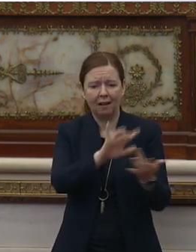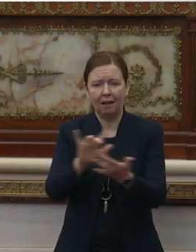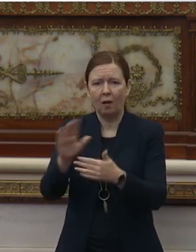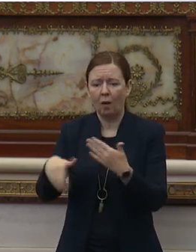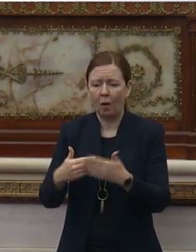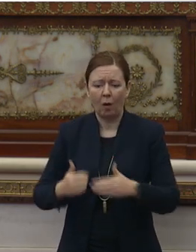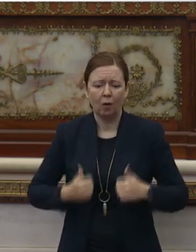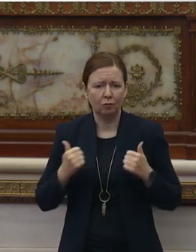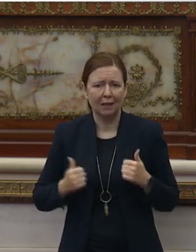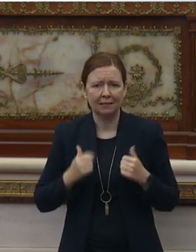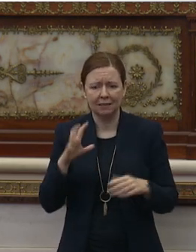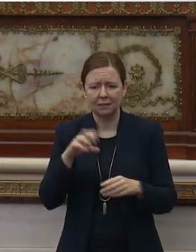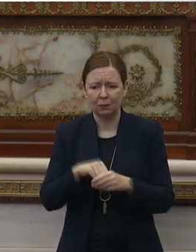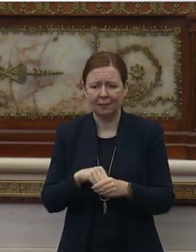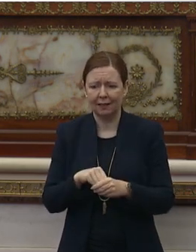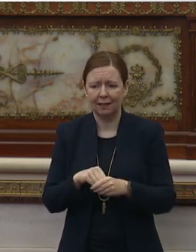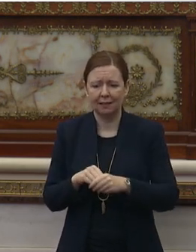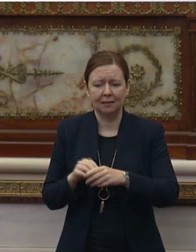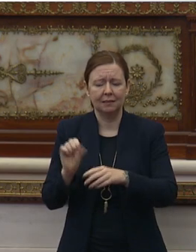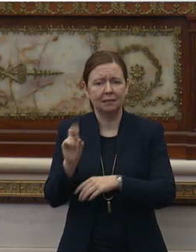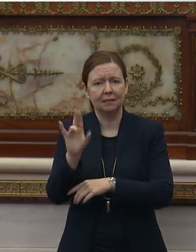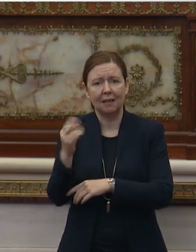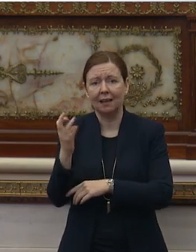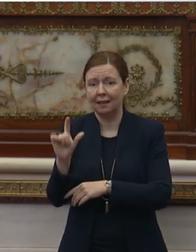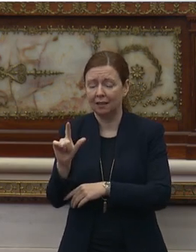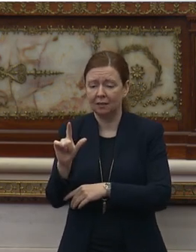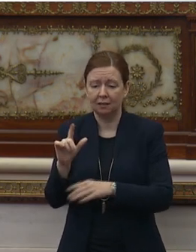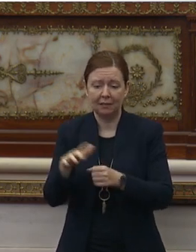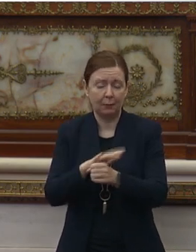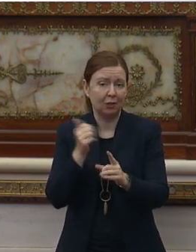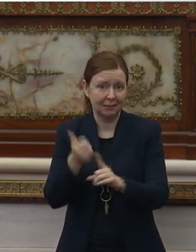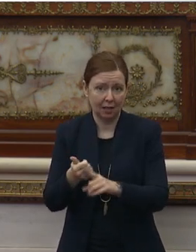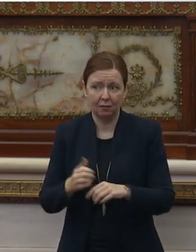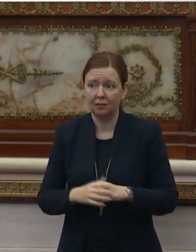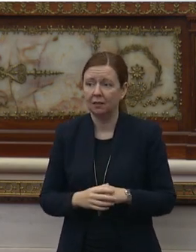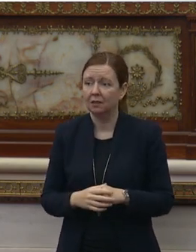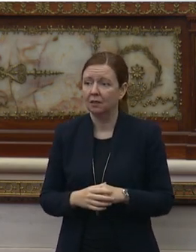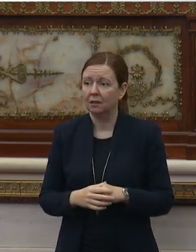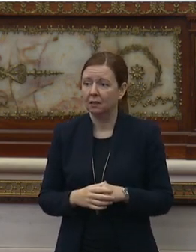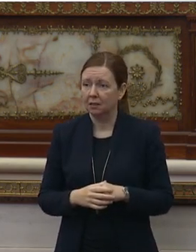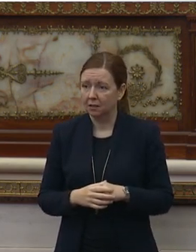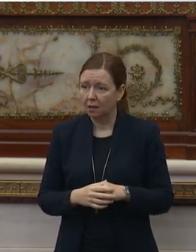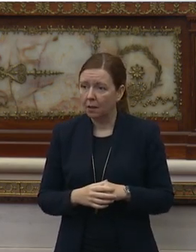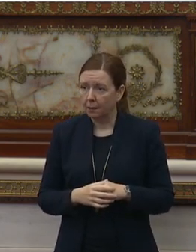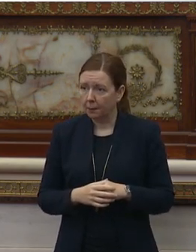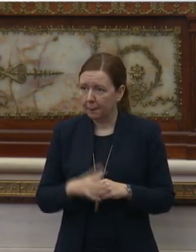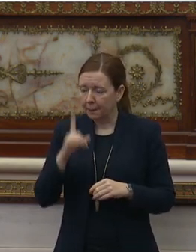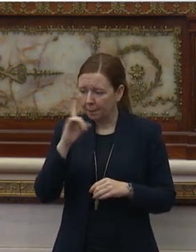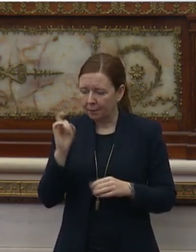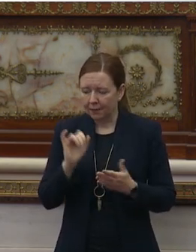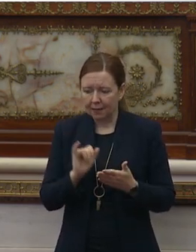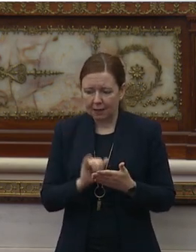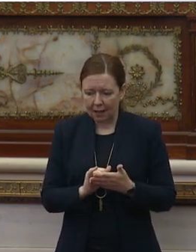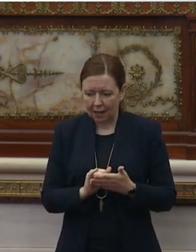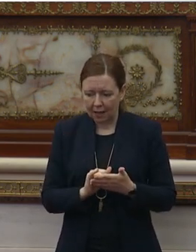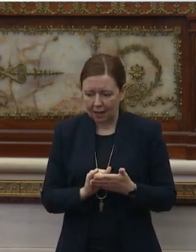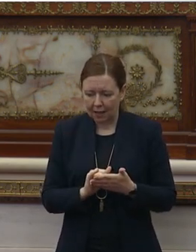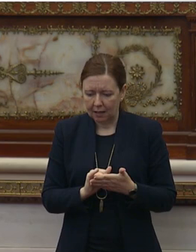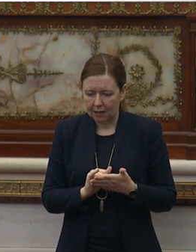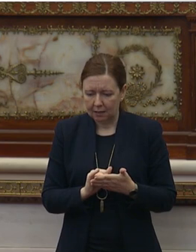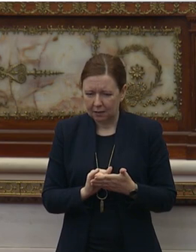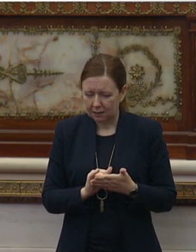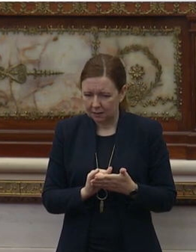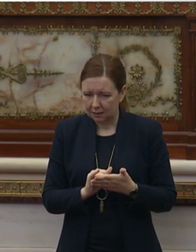all residents, even within the Society Hill neighborhood itself. This is due to the fact that, you know, this